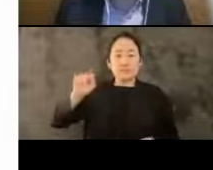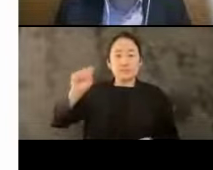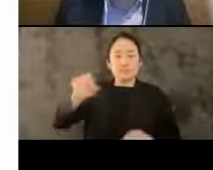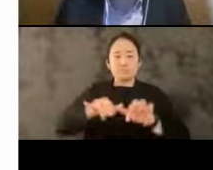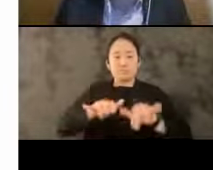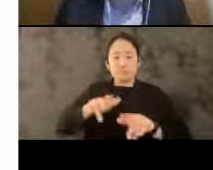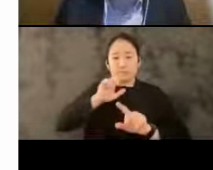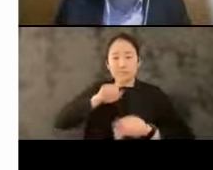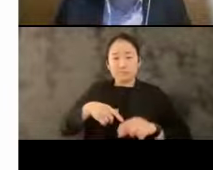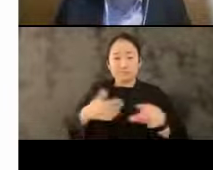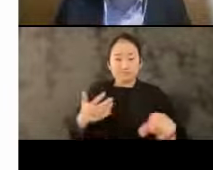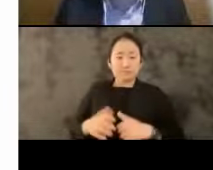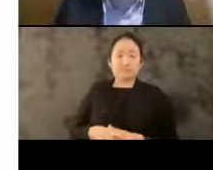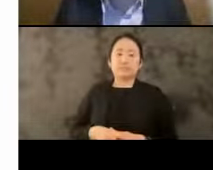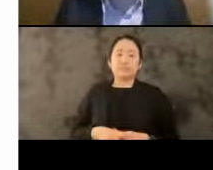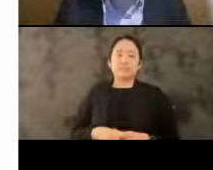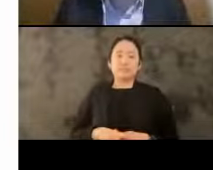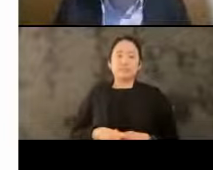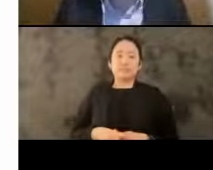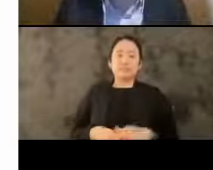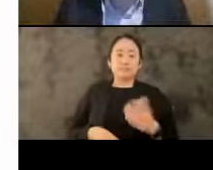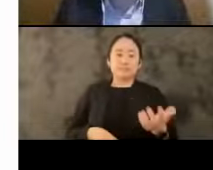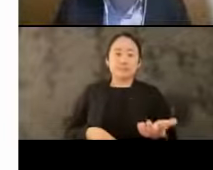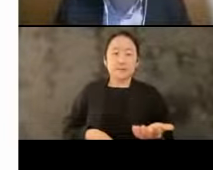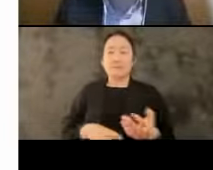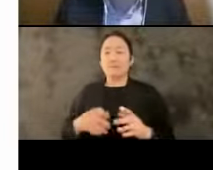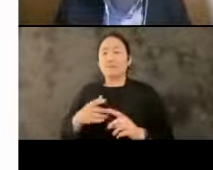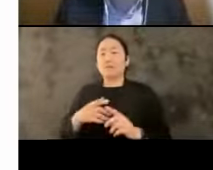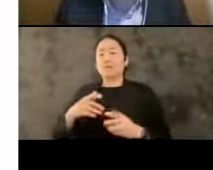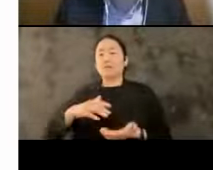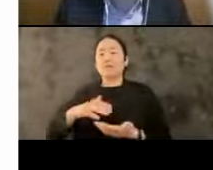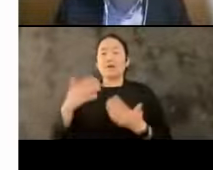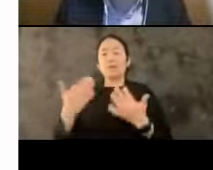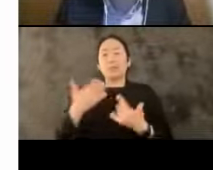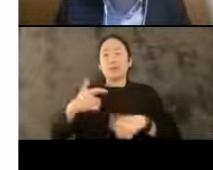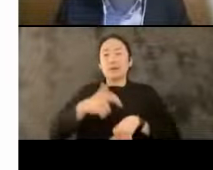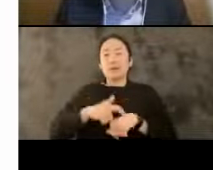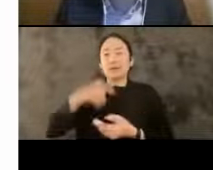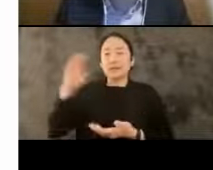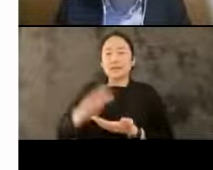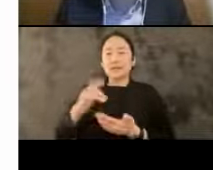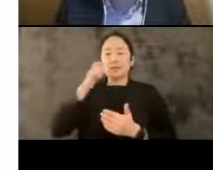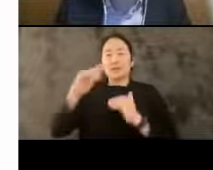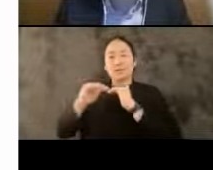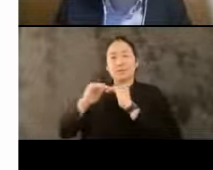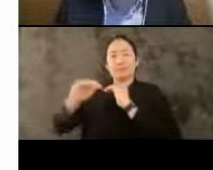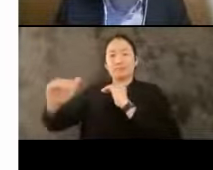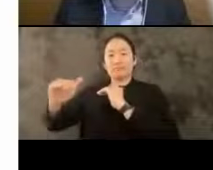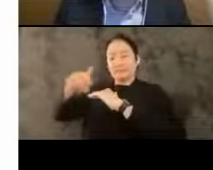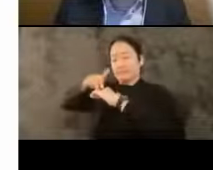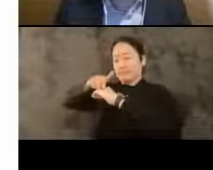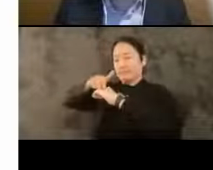the dwell times would be reduced with level boarding. So, the drivers don't have to come out and